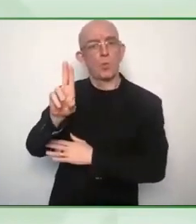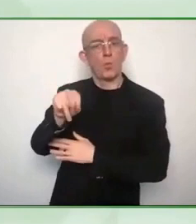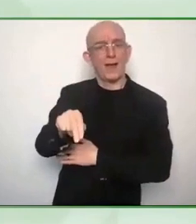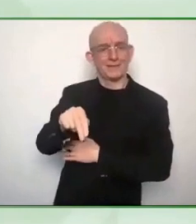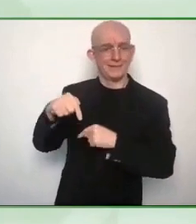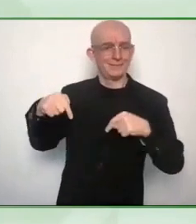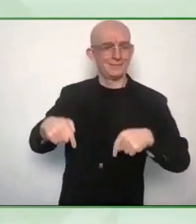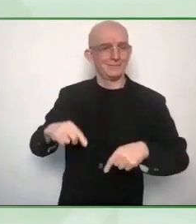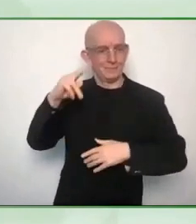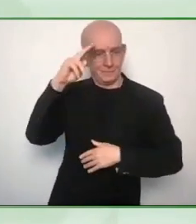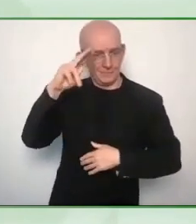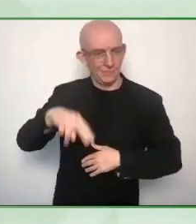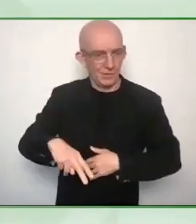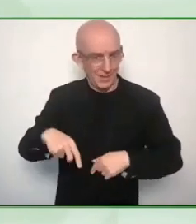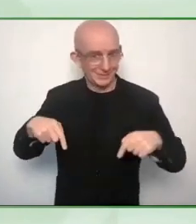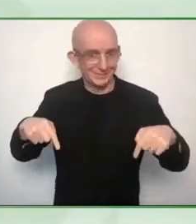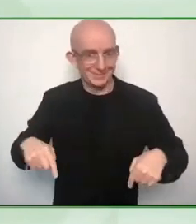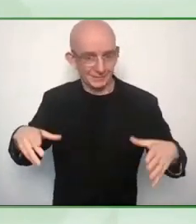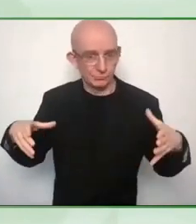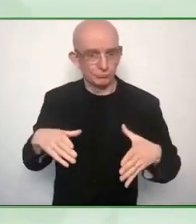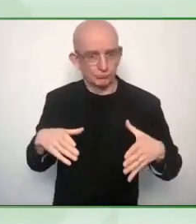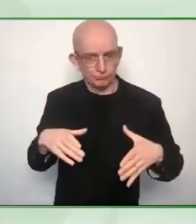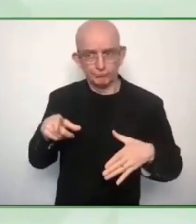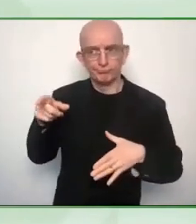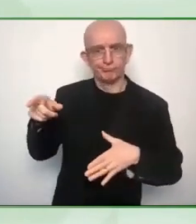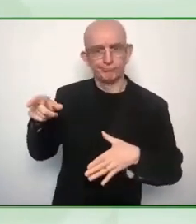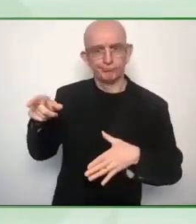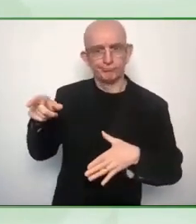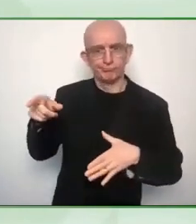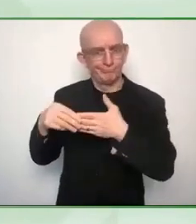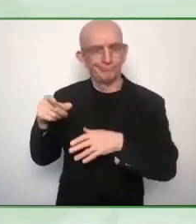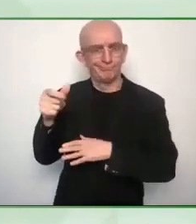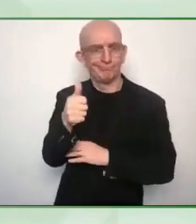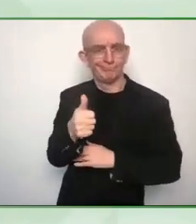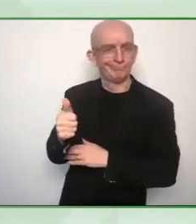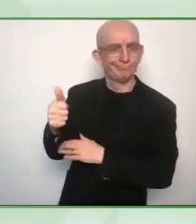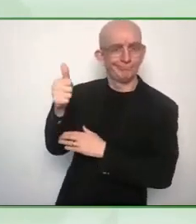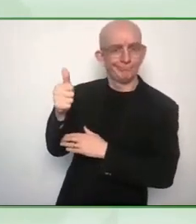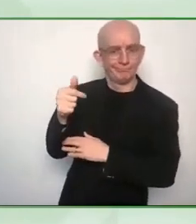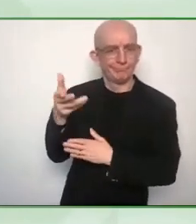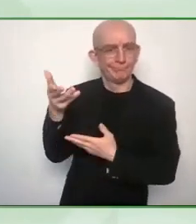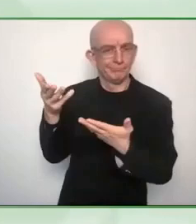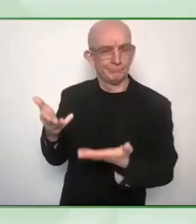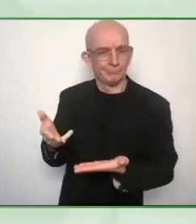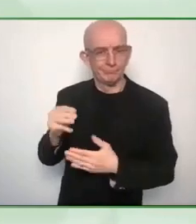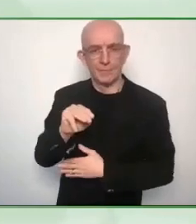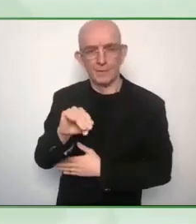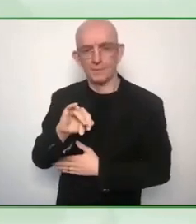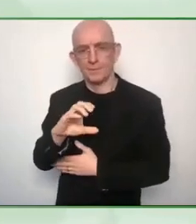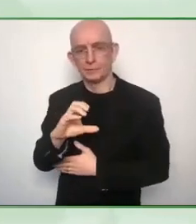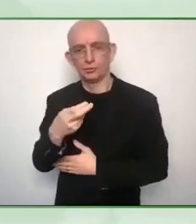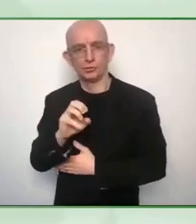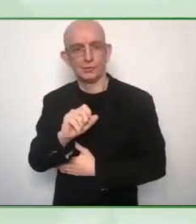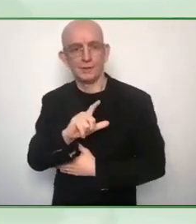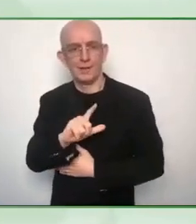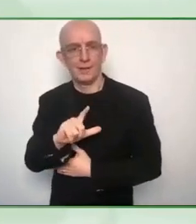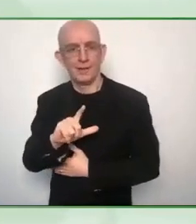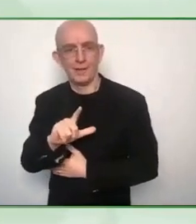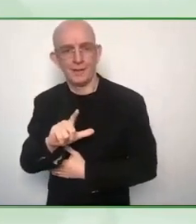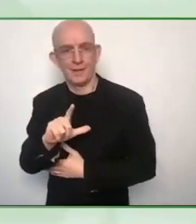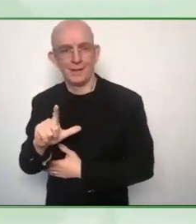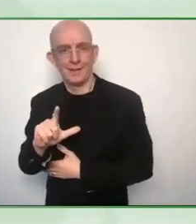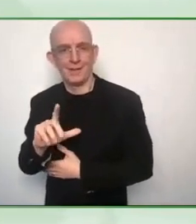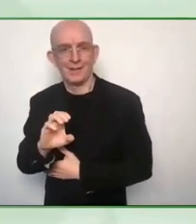and working on everything related to human rights, particularly based here in Geneva